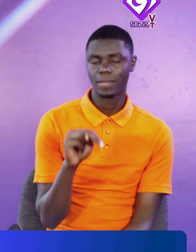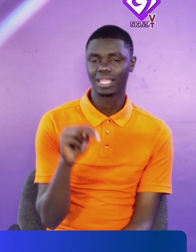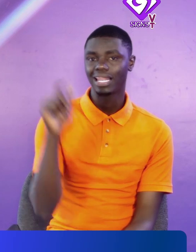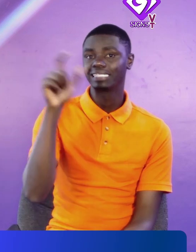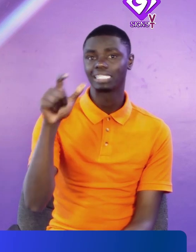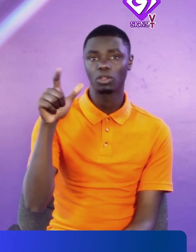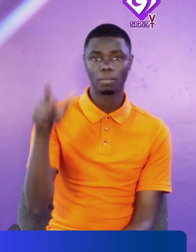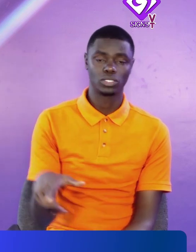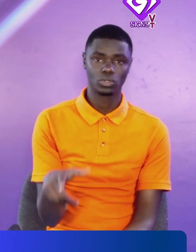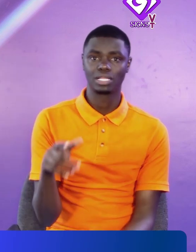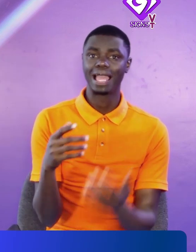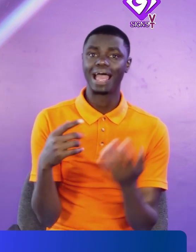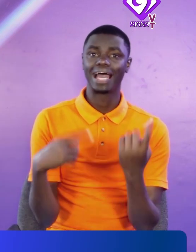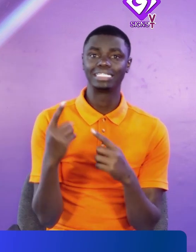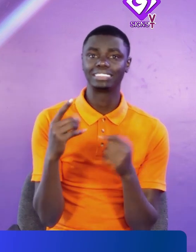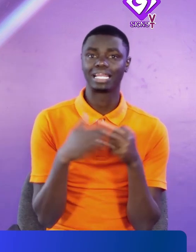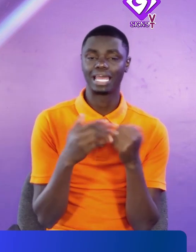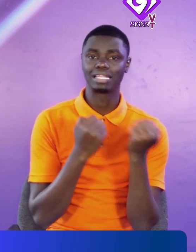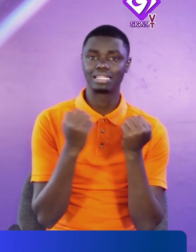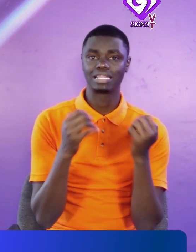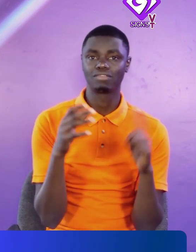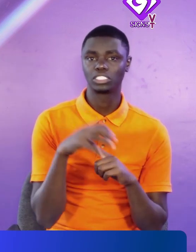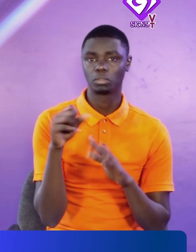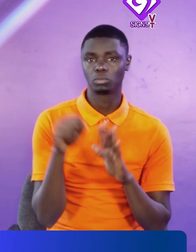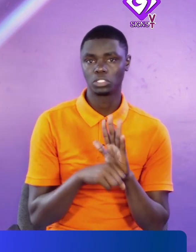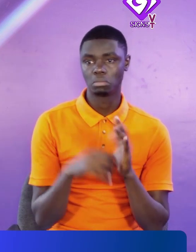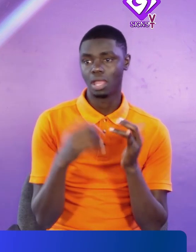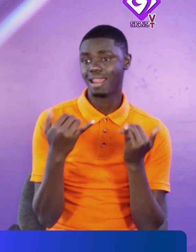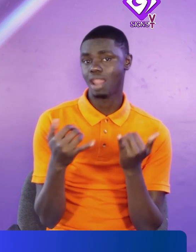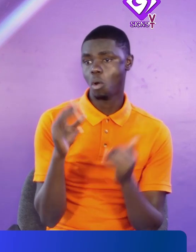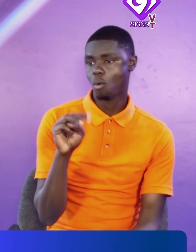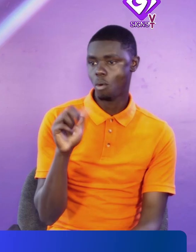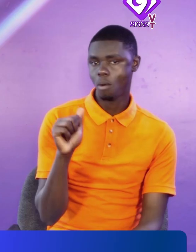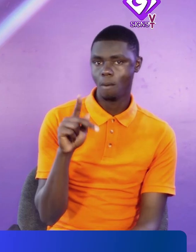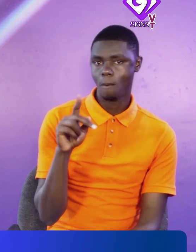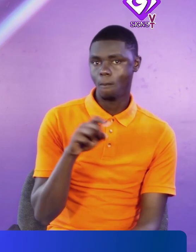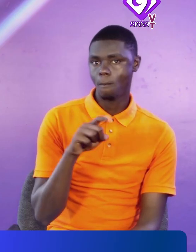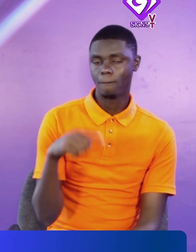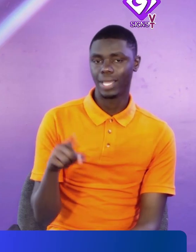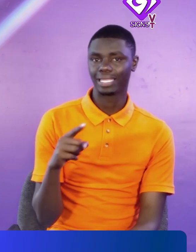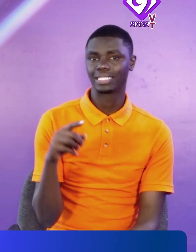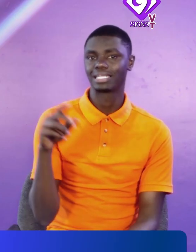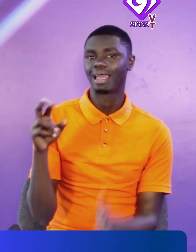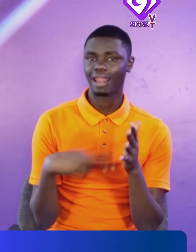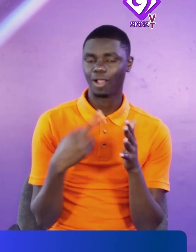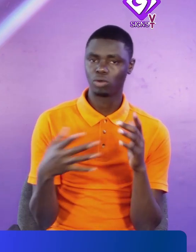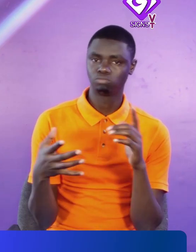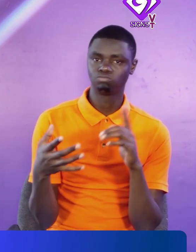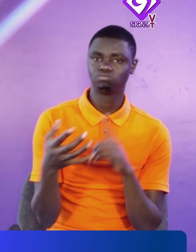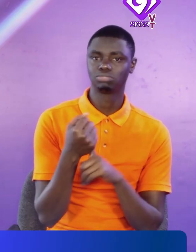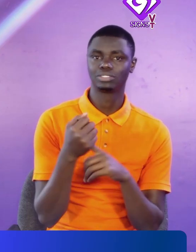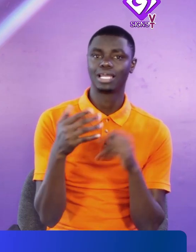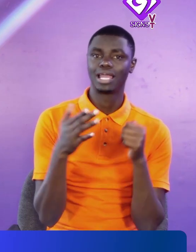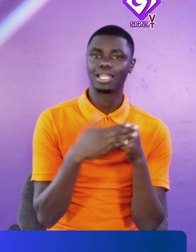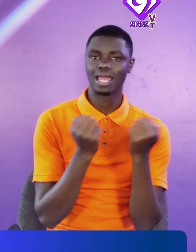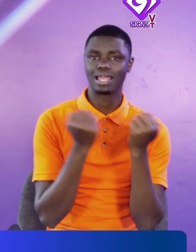9 Drivers Championship. Sasa Marquez ameiko hiyo record. Pia yeye ameshinda 9 Drivers